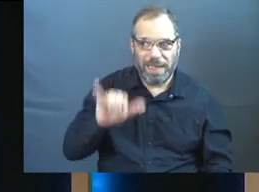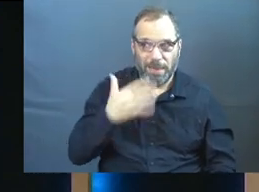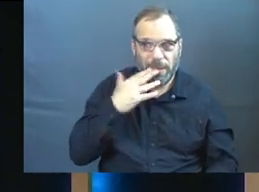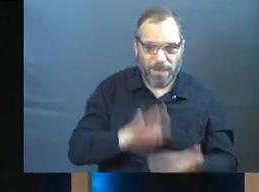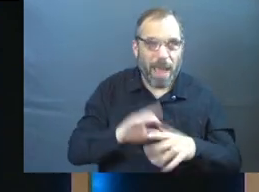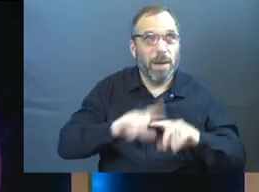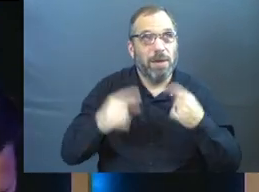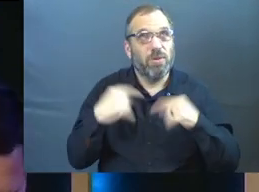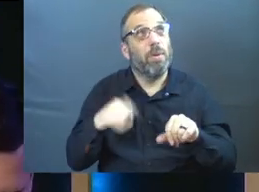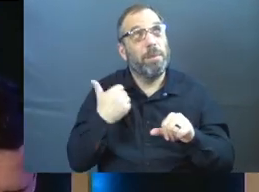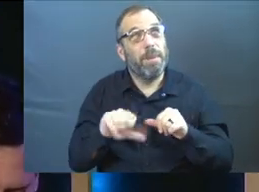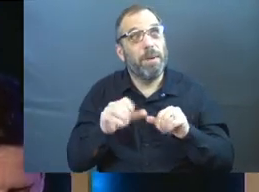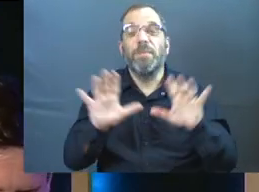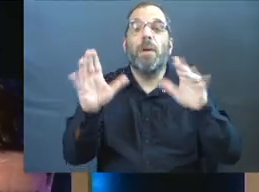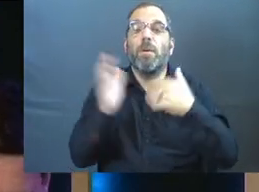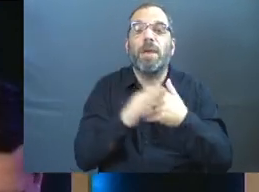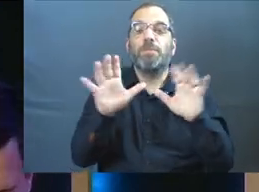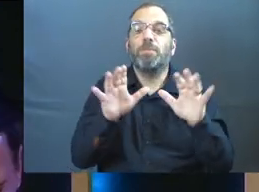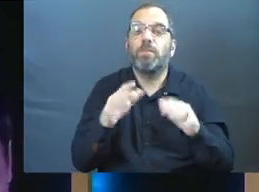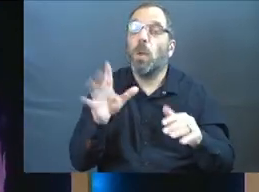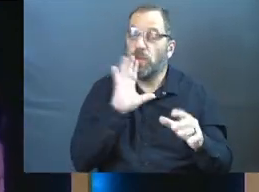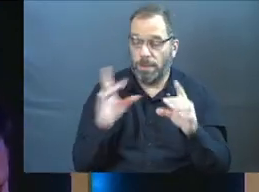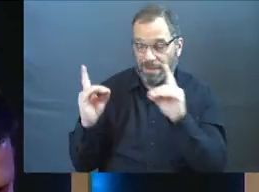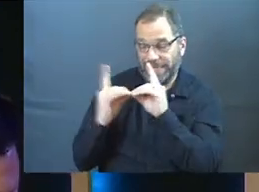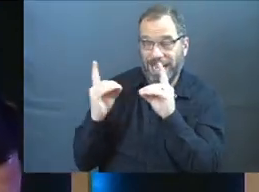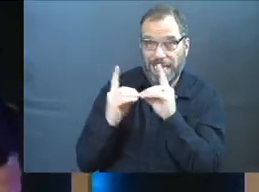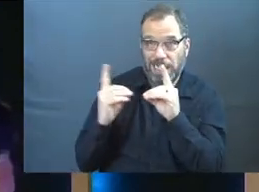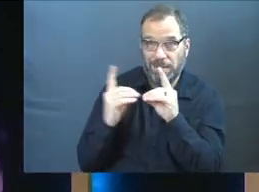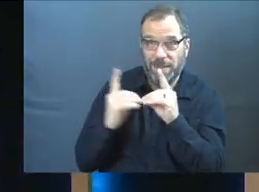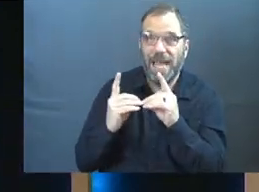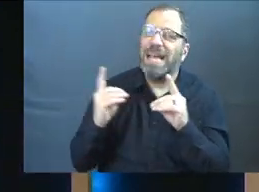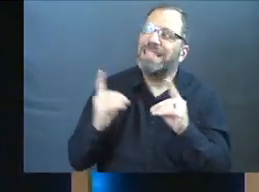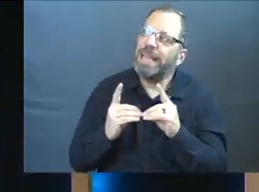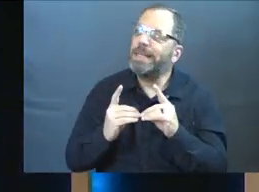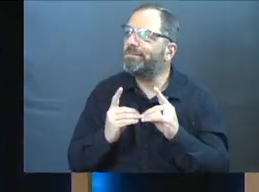bad, but I'm going to try and remember. So we're talking about dating today, and